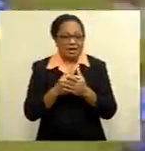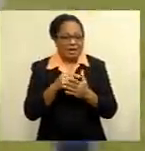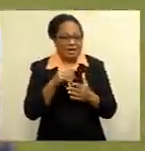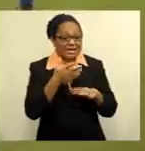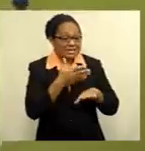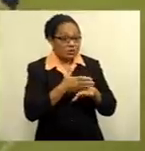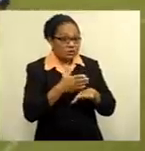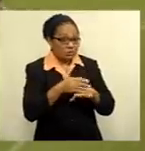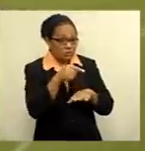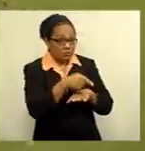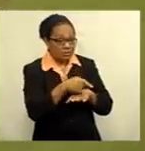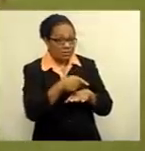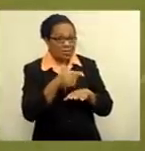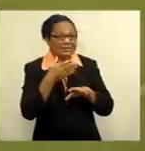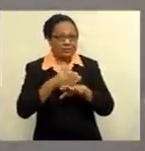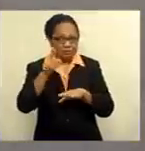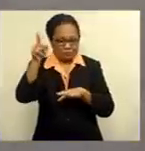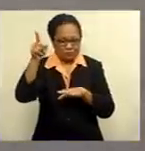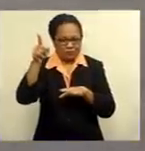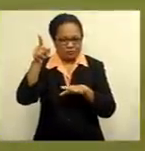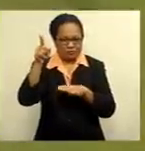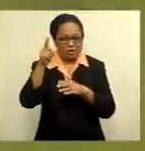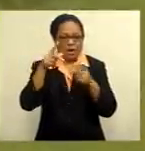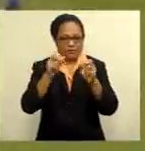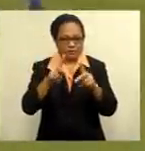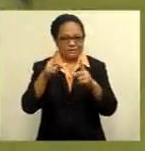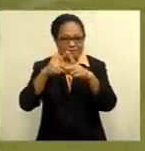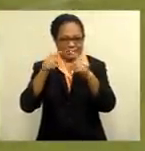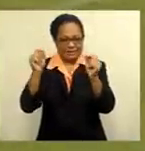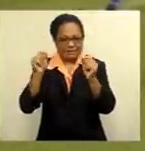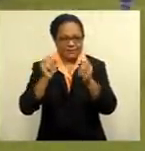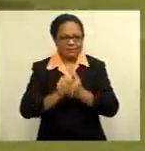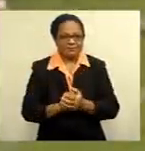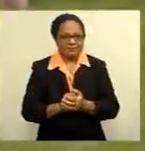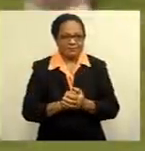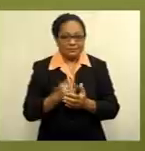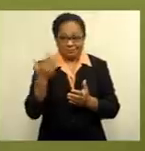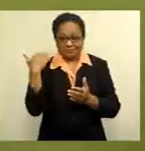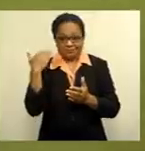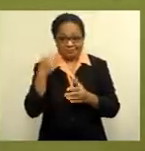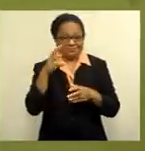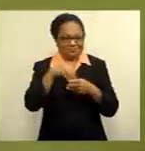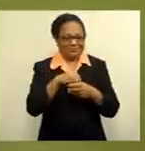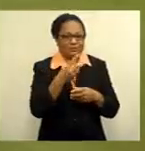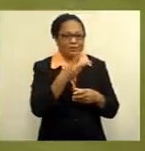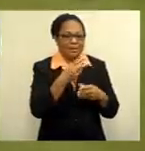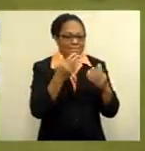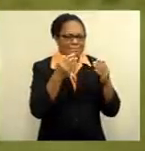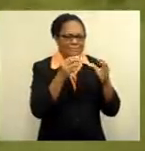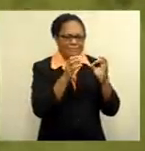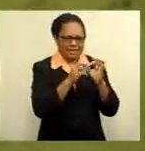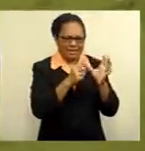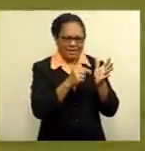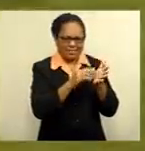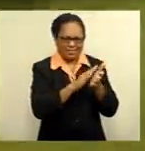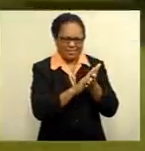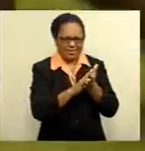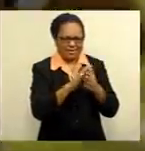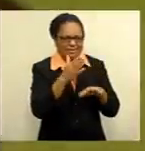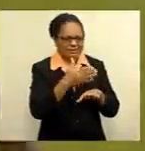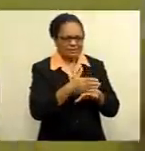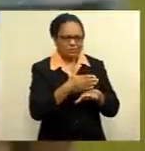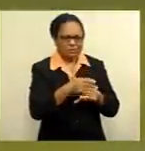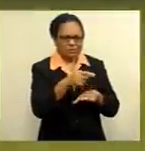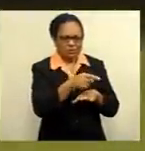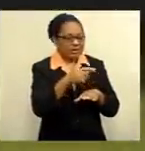a life-changing opportunity in Japan. Joining Bath in January 2020, Matavesi featured 27 times in the blue, black and white